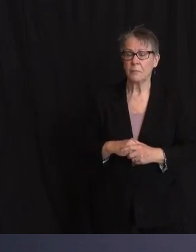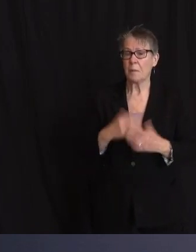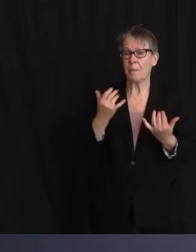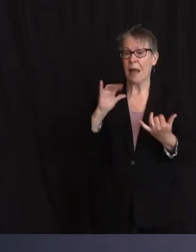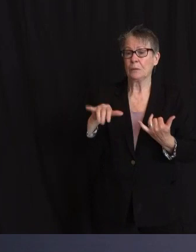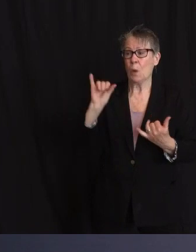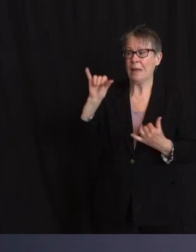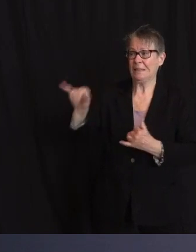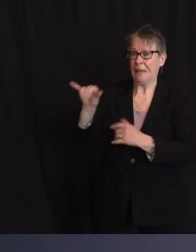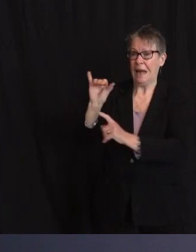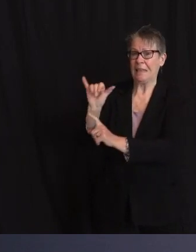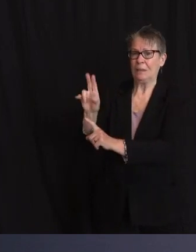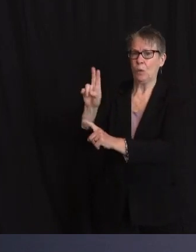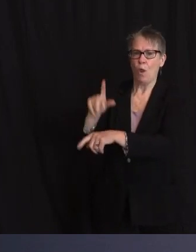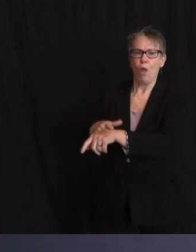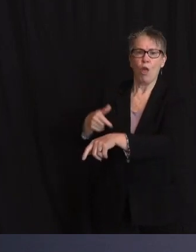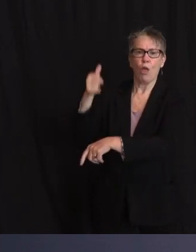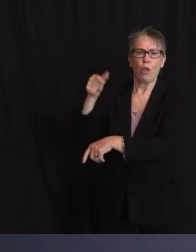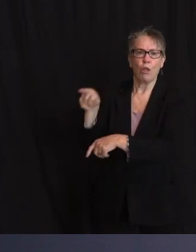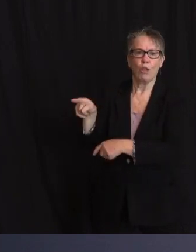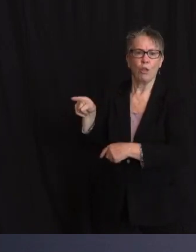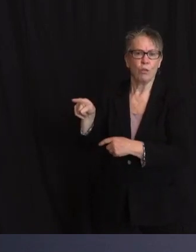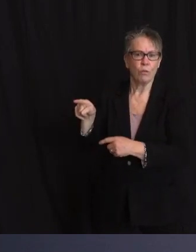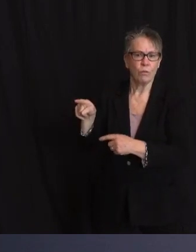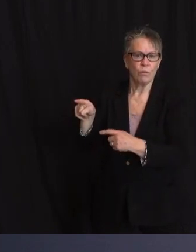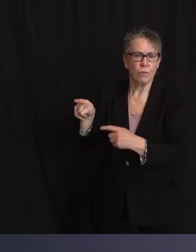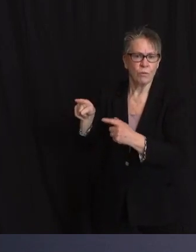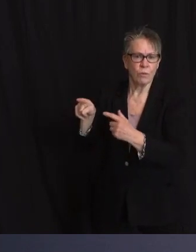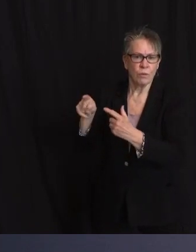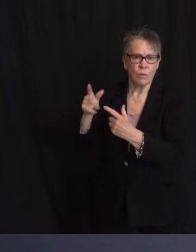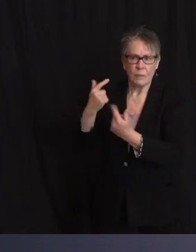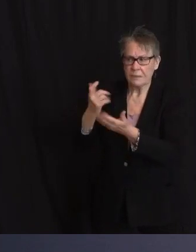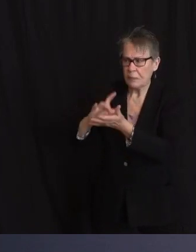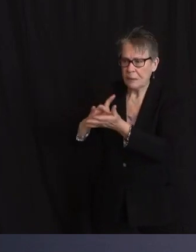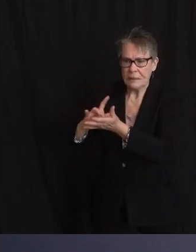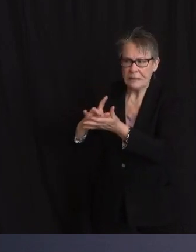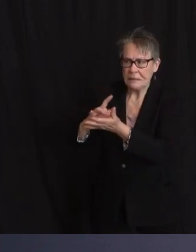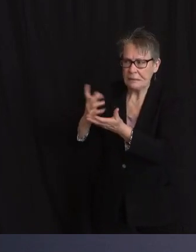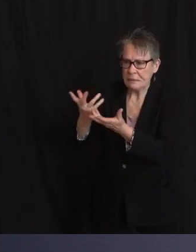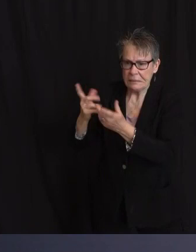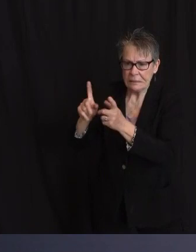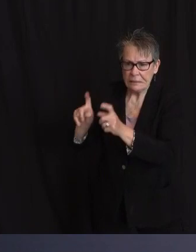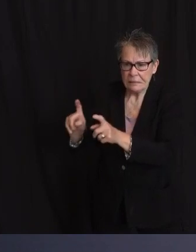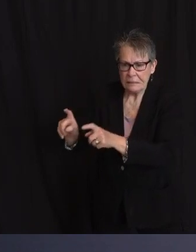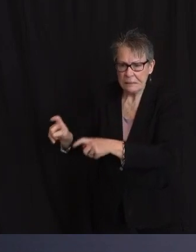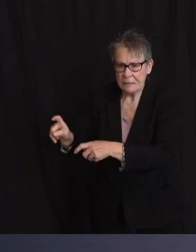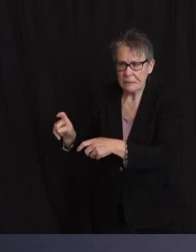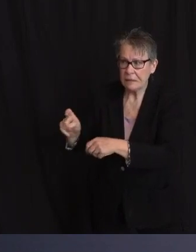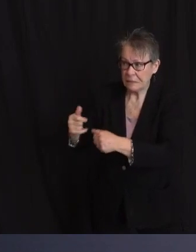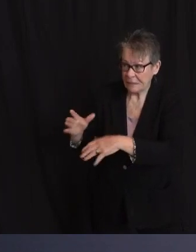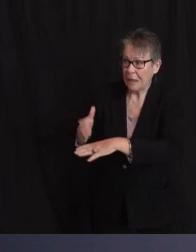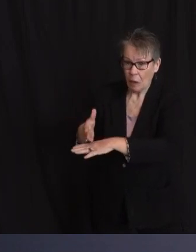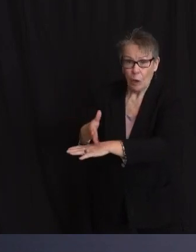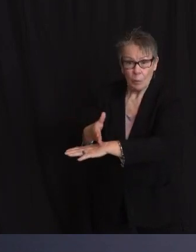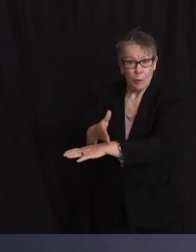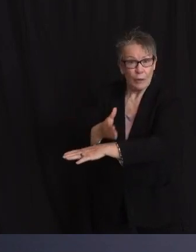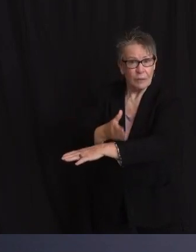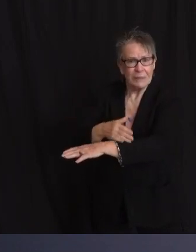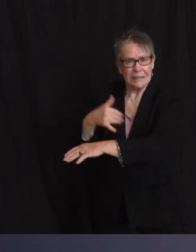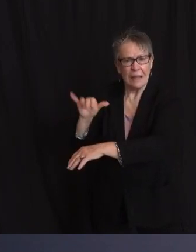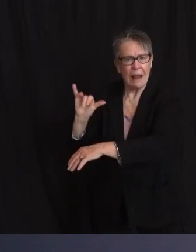the life of the person in the ICU bed and maybe having better results. We obviously don't have those results yet because